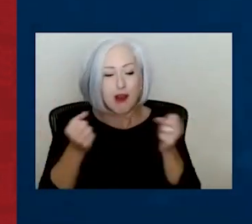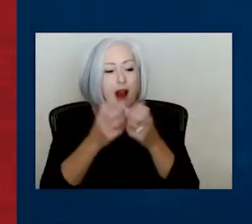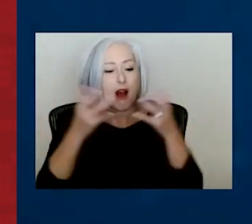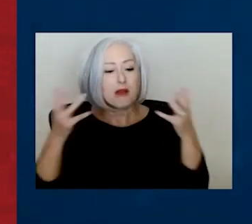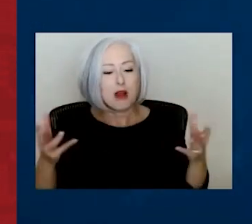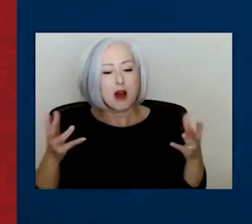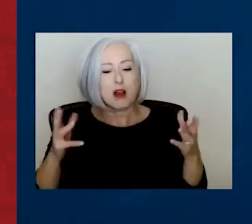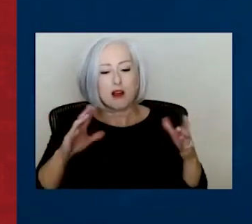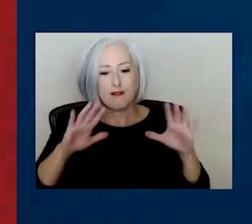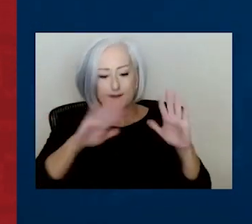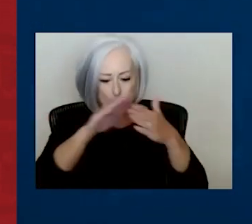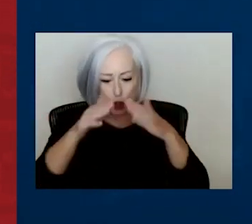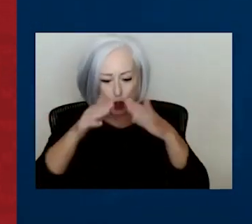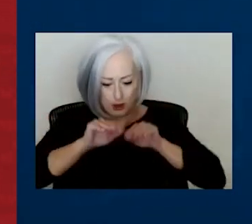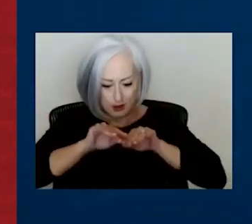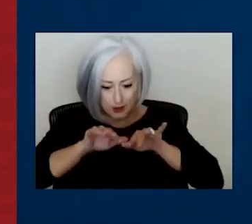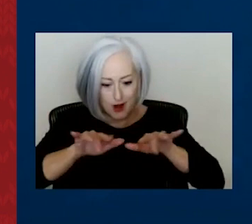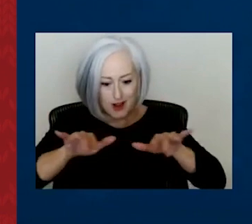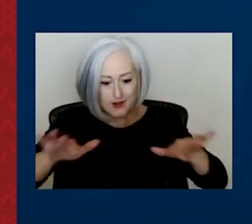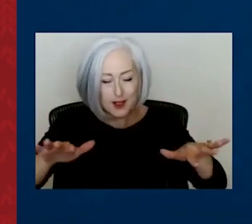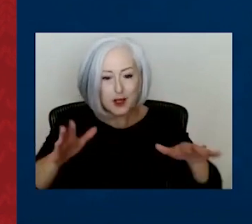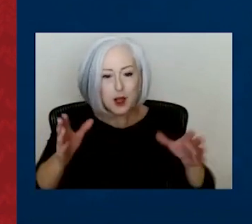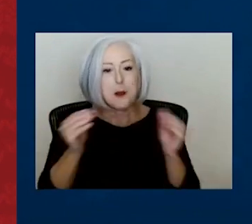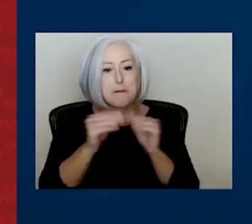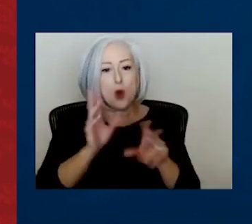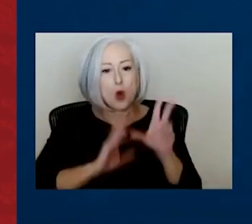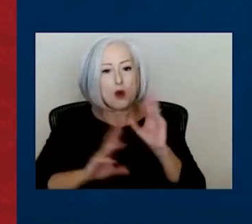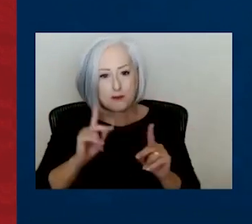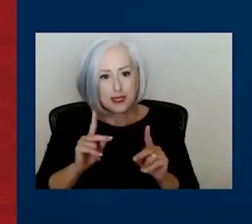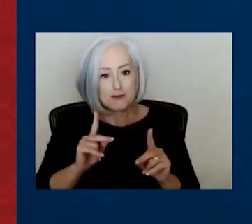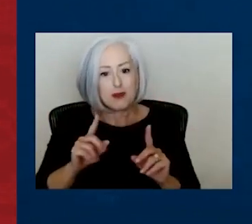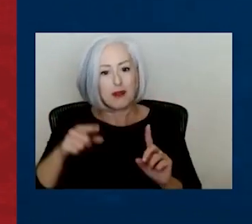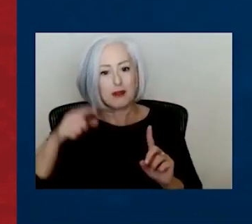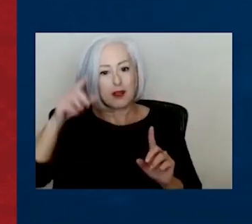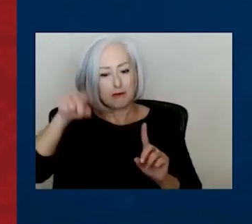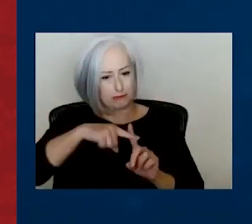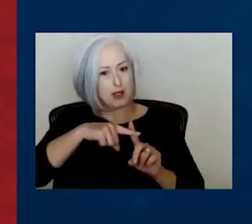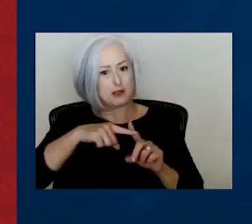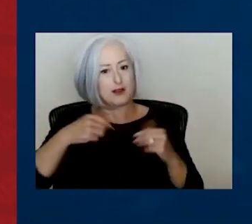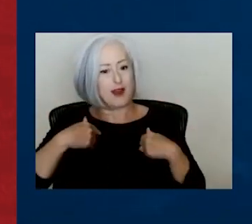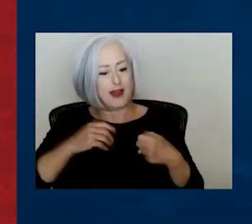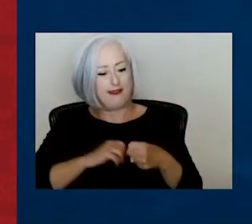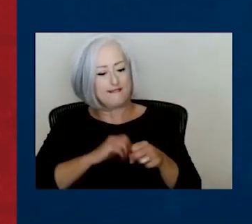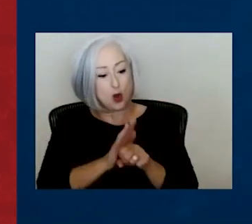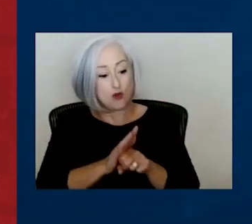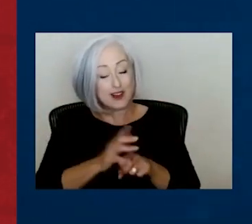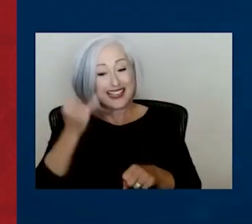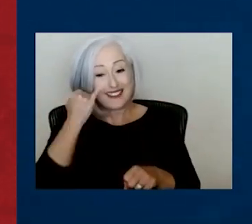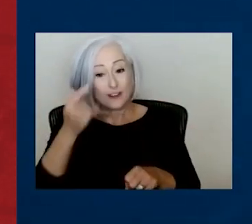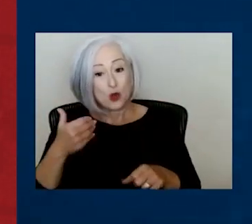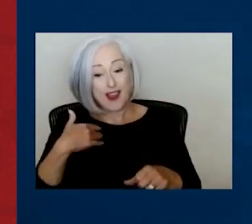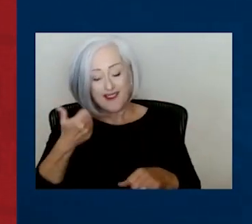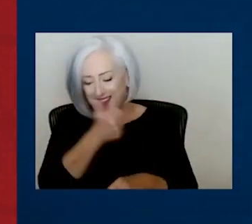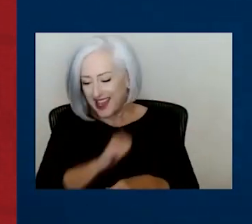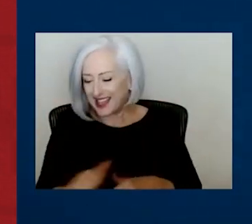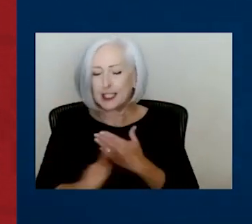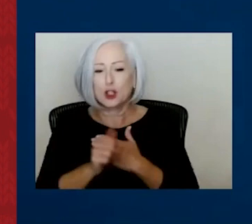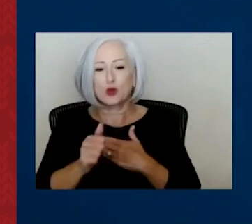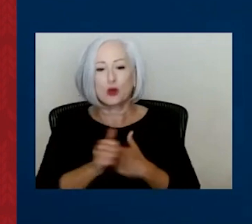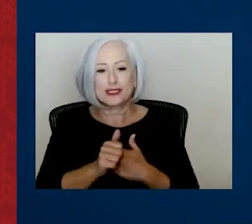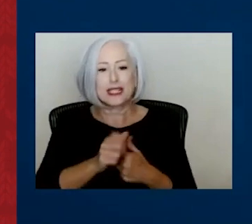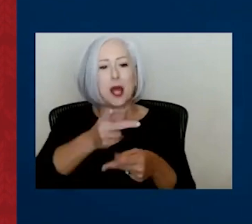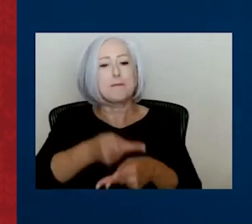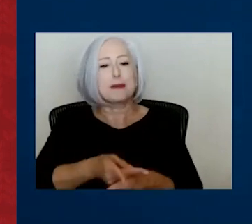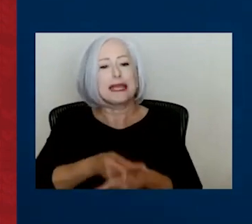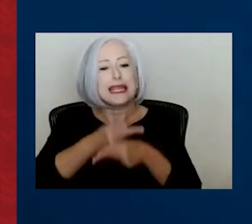more patients that are positive. If you're an at-risk person, just be thoughtful. Remember, the rules of infection control, they still keep you